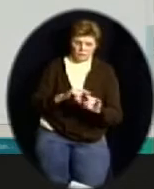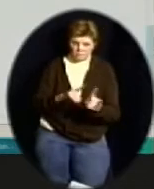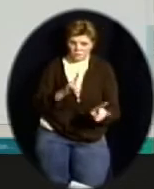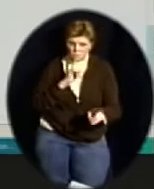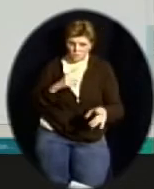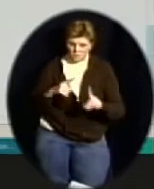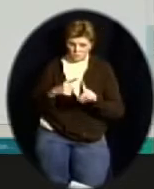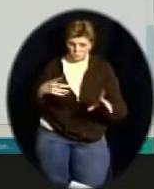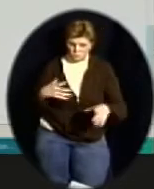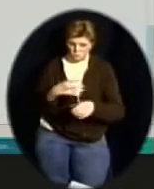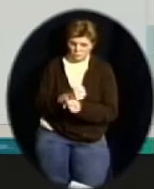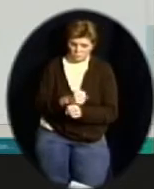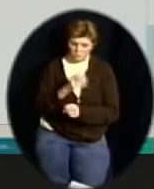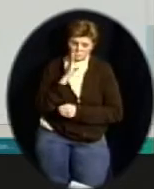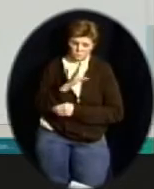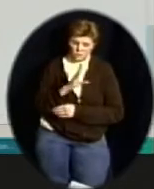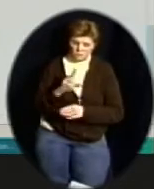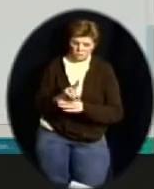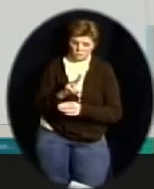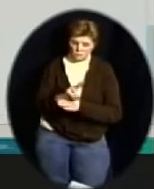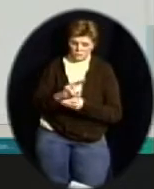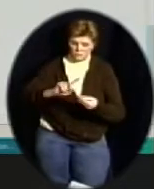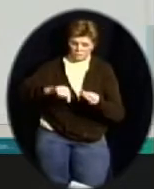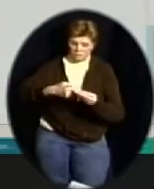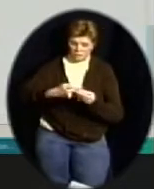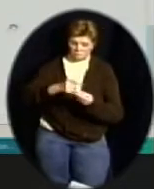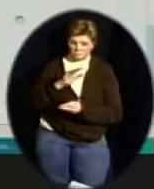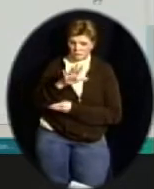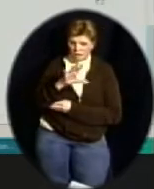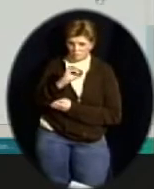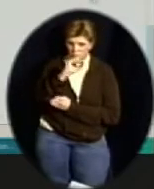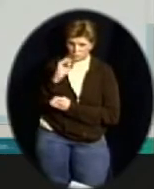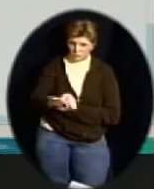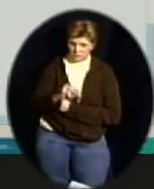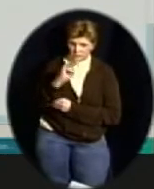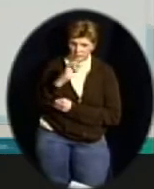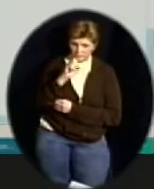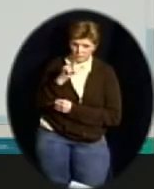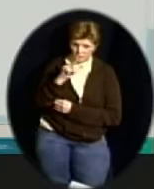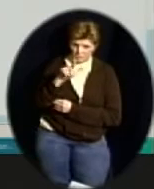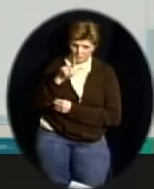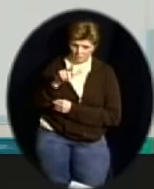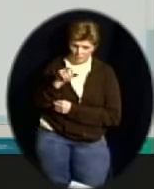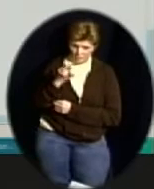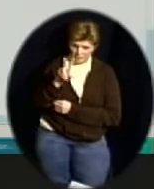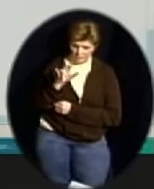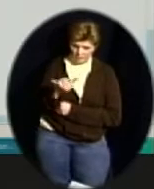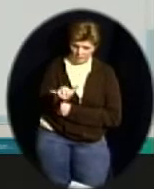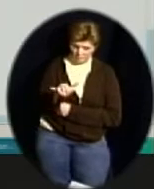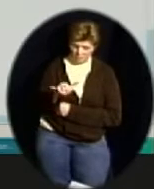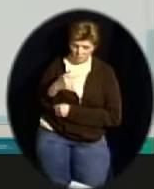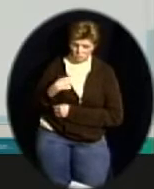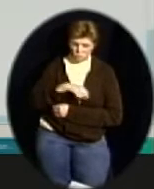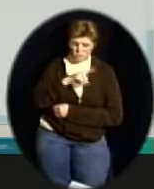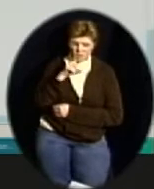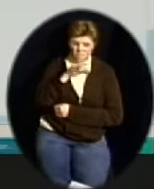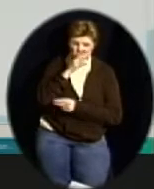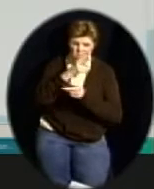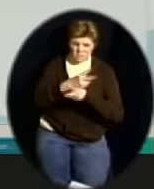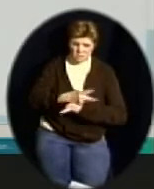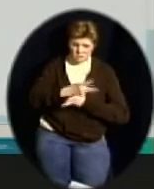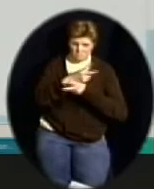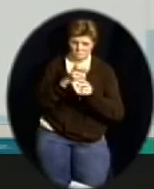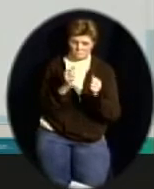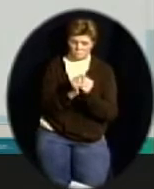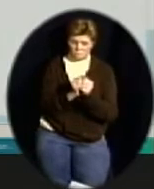us an overall reduction of about 2.25 mils. The one issue that we need to be careful with this option is that if